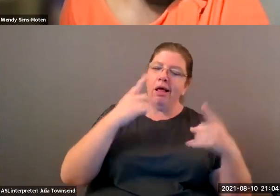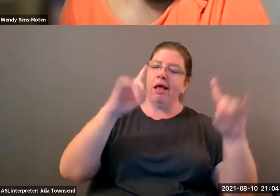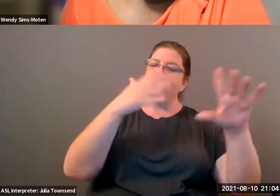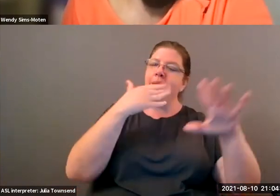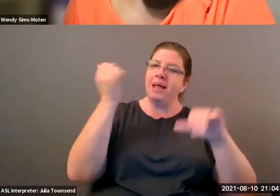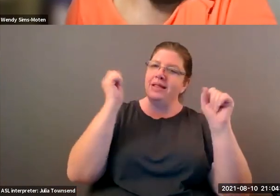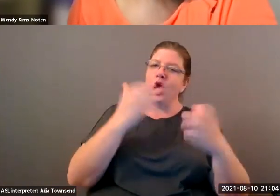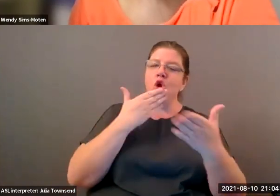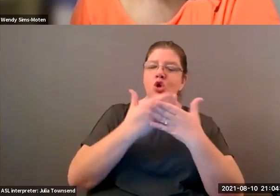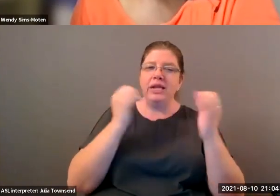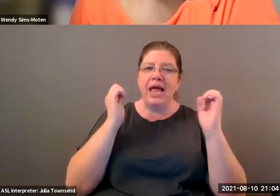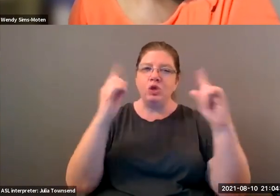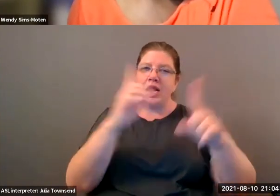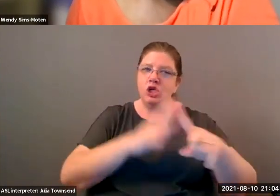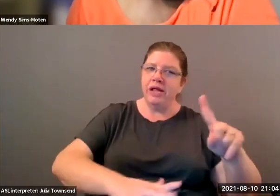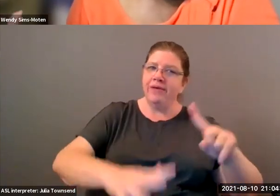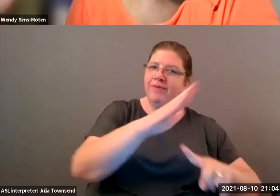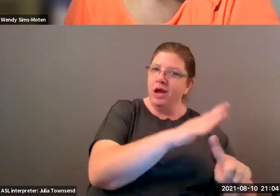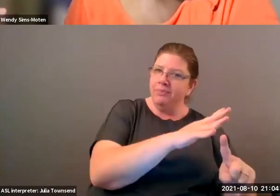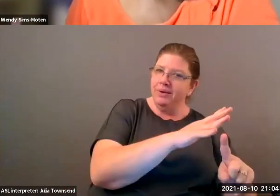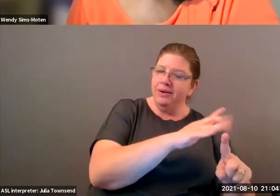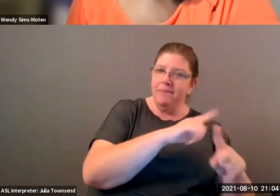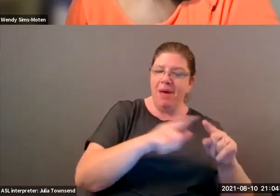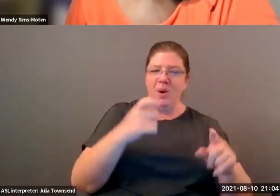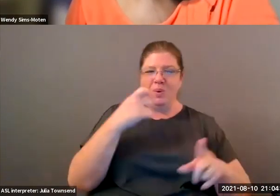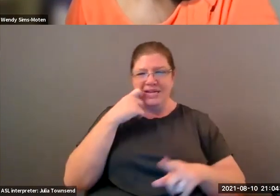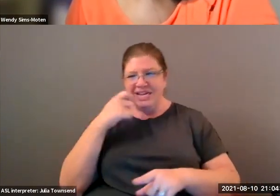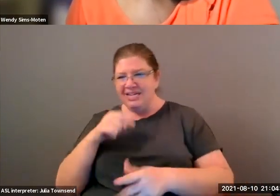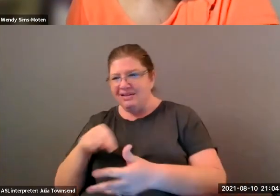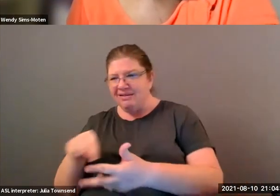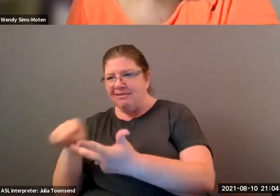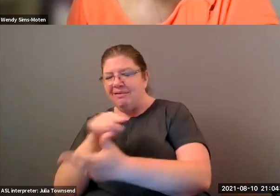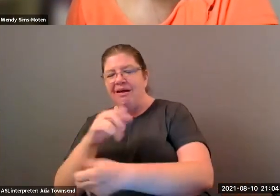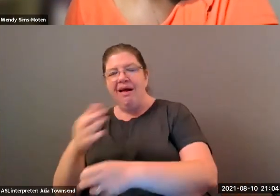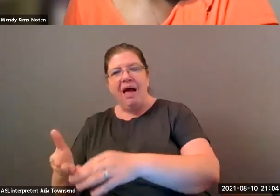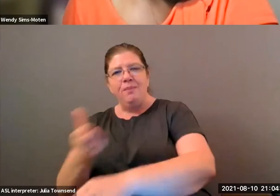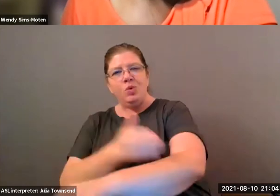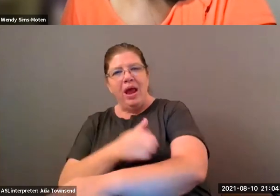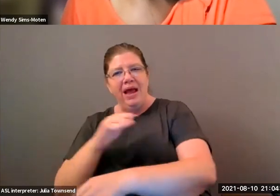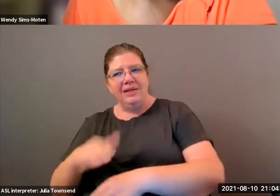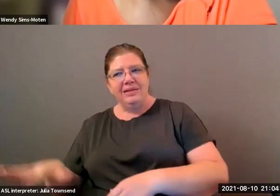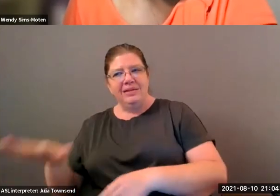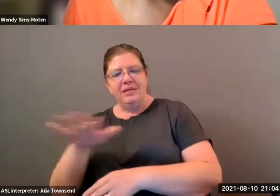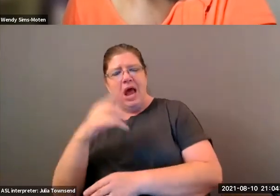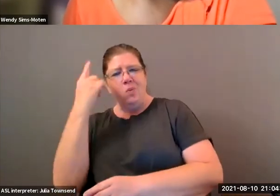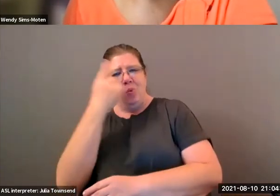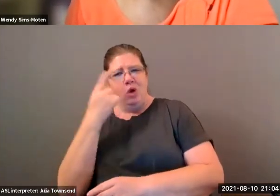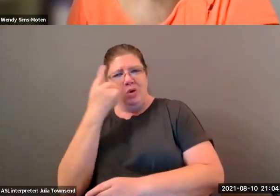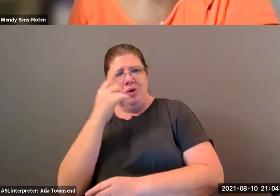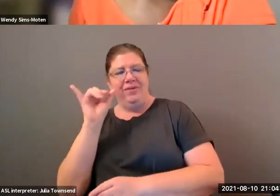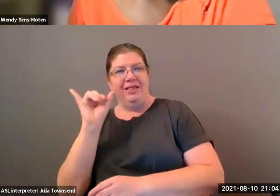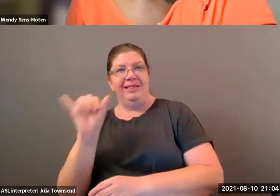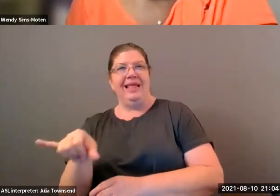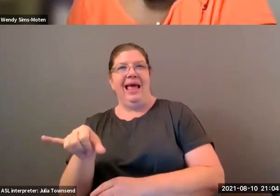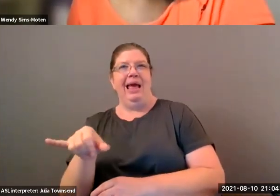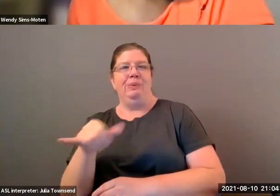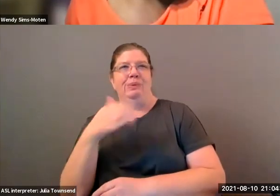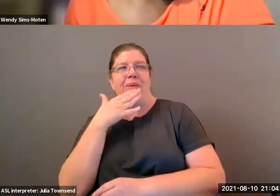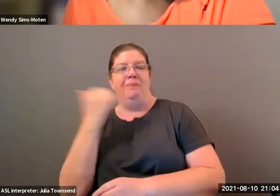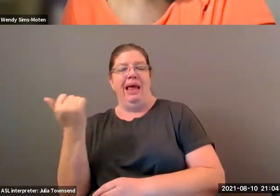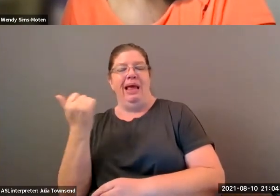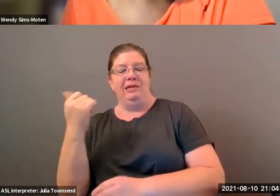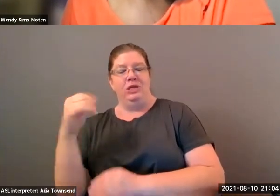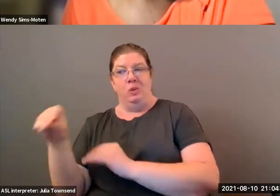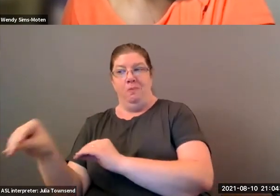educational environment. But just given the fact that we just did all those upgrades to that, I would wonder if that would be the best in terms of moving